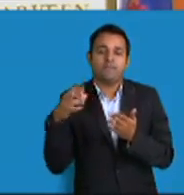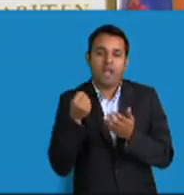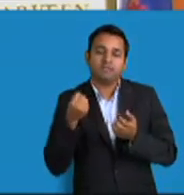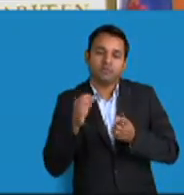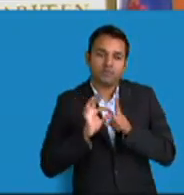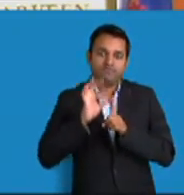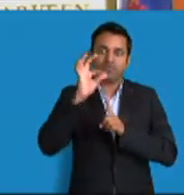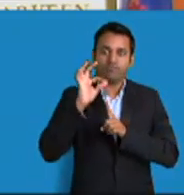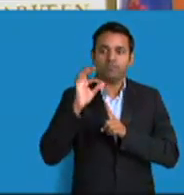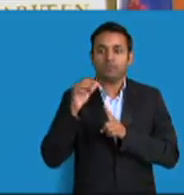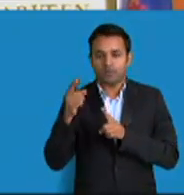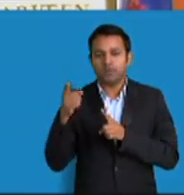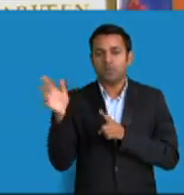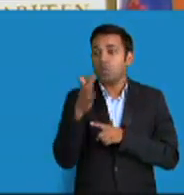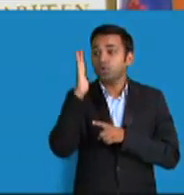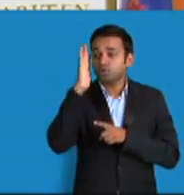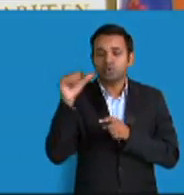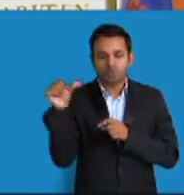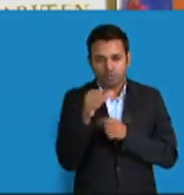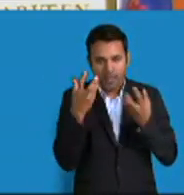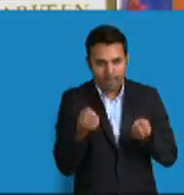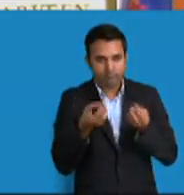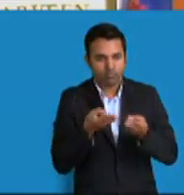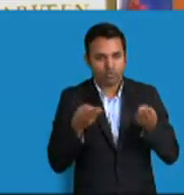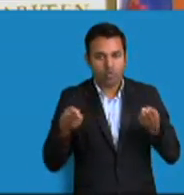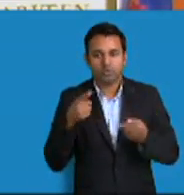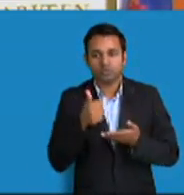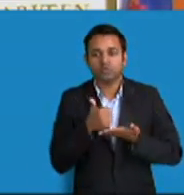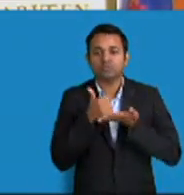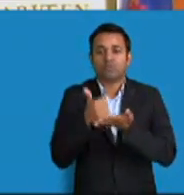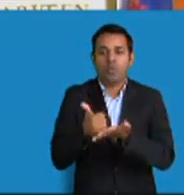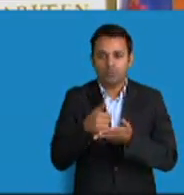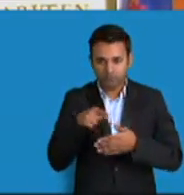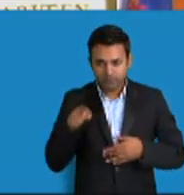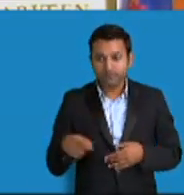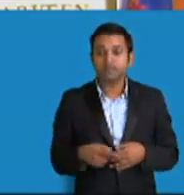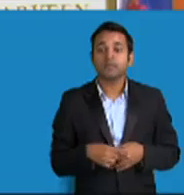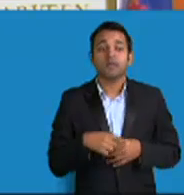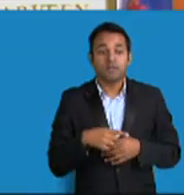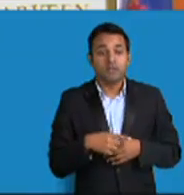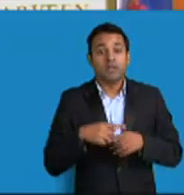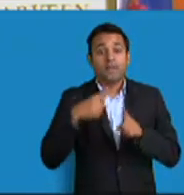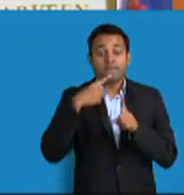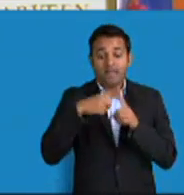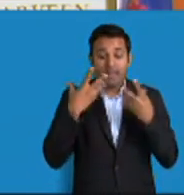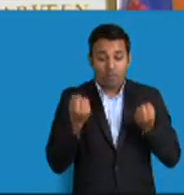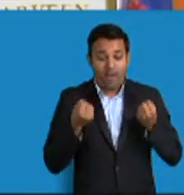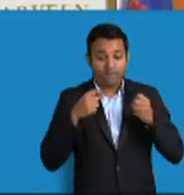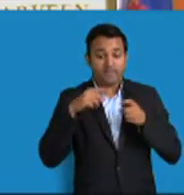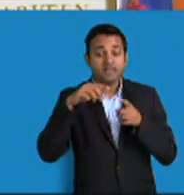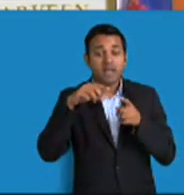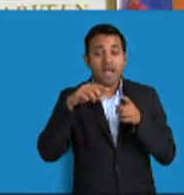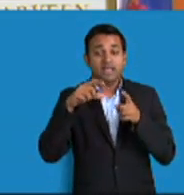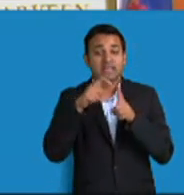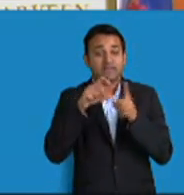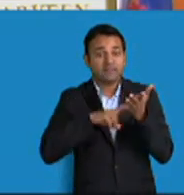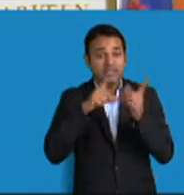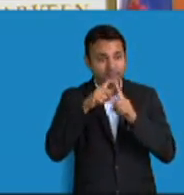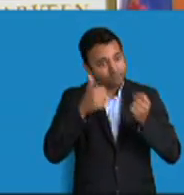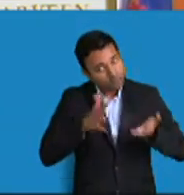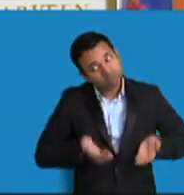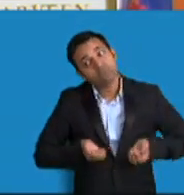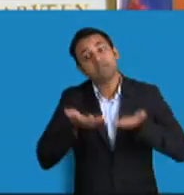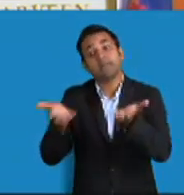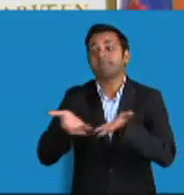DVD showing how teachers are delivering using a new strategy, Madam Speaker. And that hopefully will. Of course, other strategies are motivating